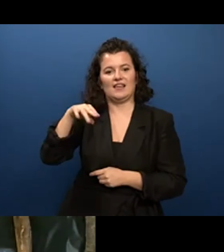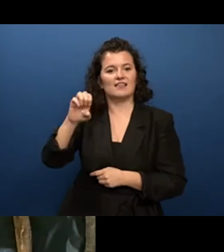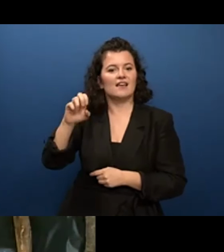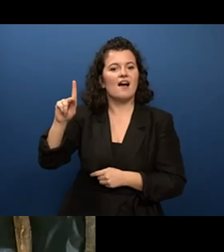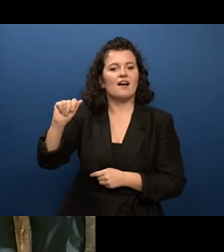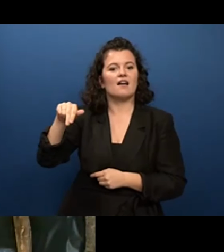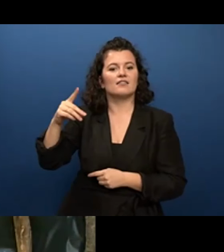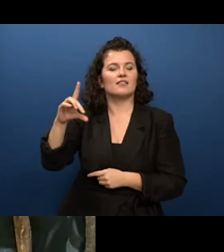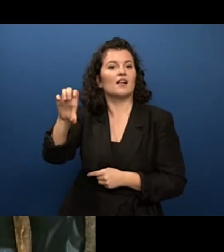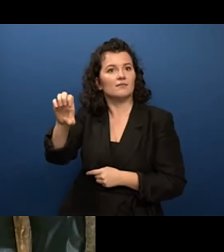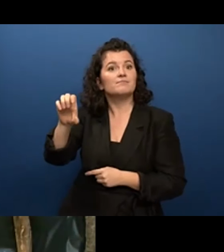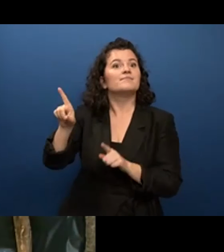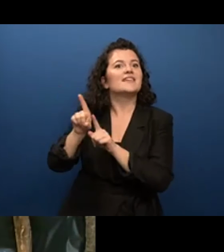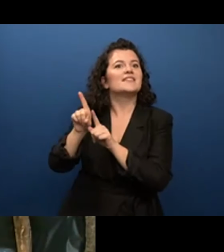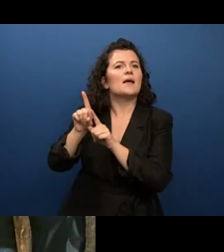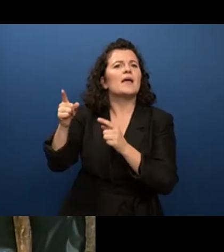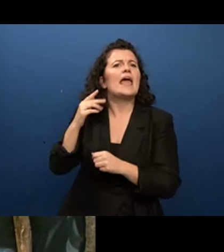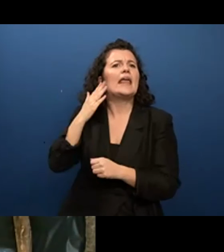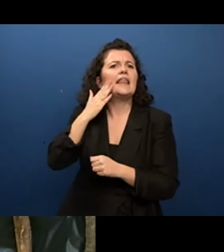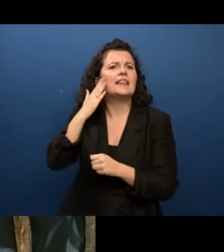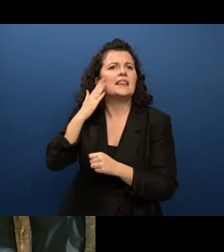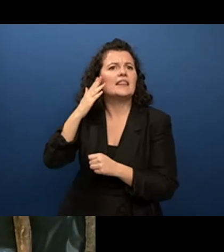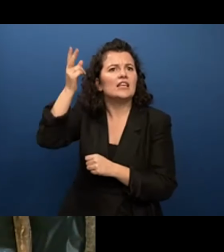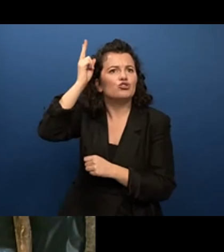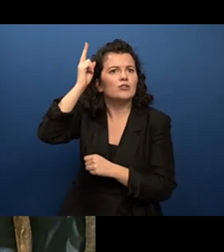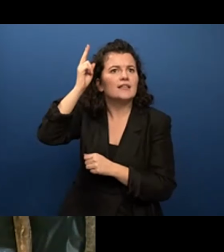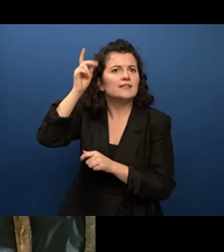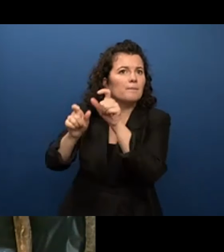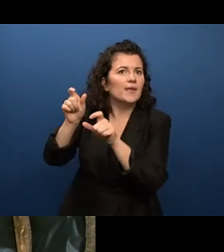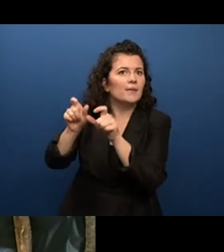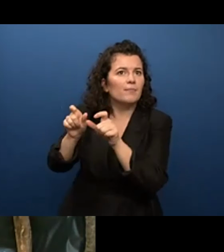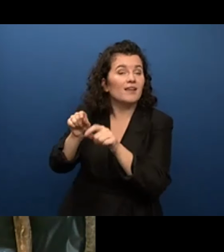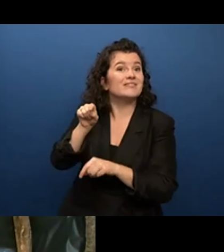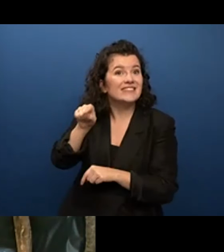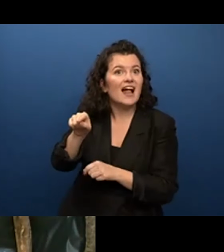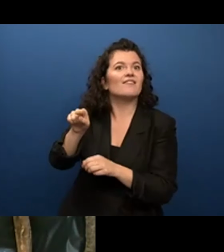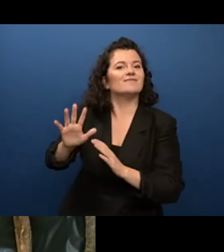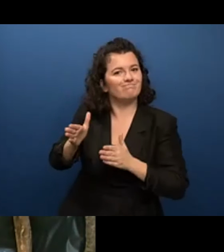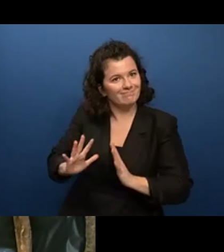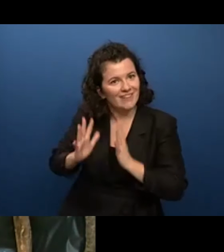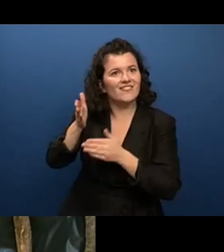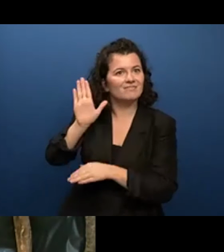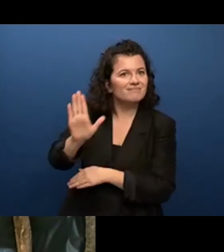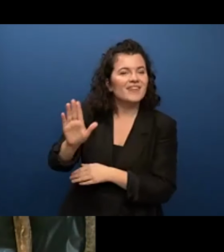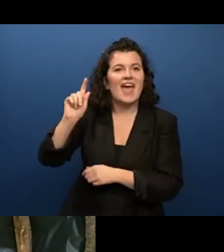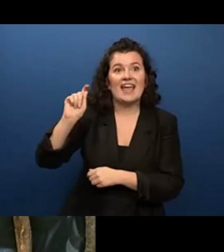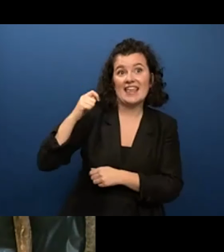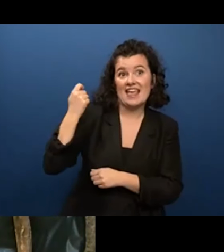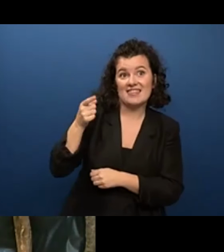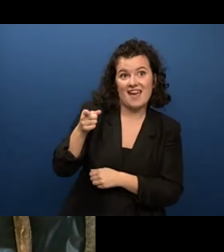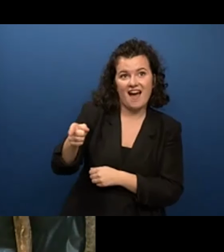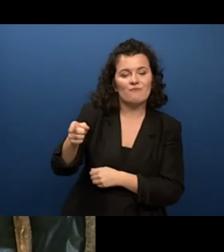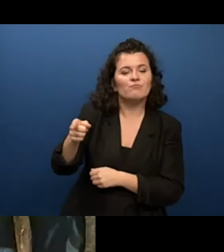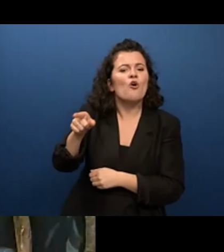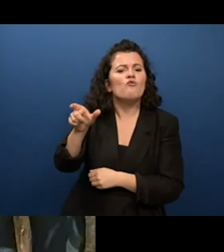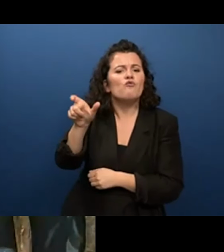from the Endorois Indigenous Women Empowerment Network in Kenya. Hello, Christine. Hello, everyone, and I'm happy